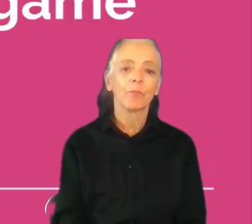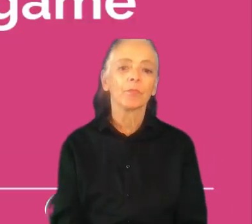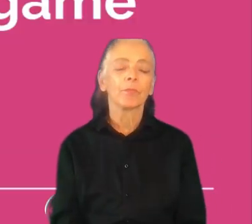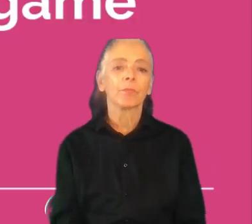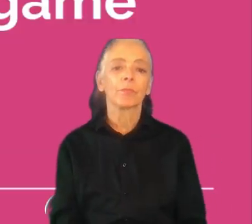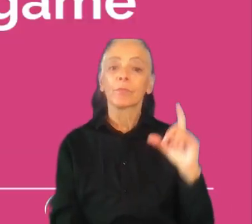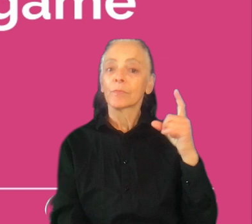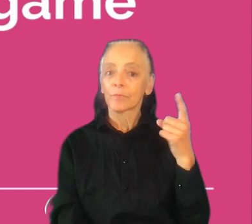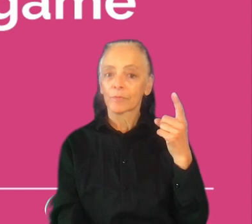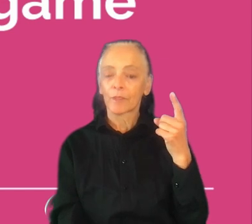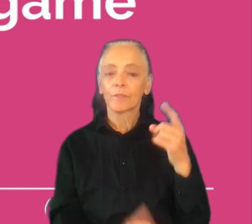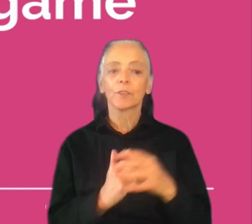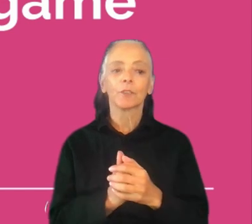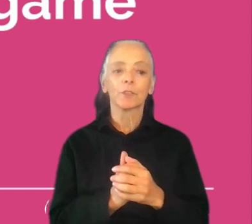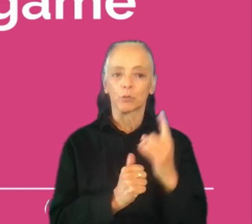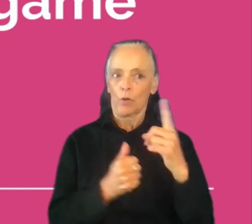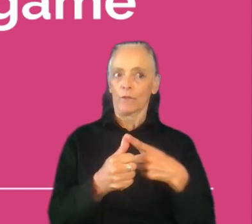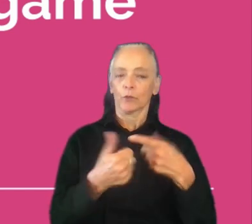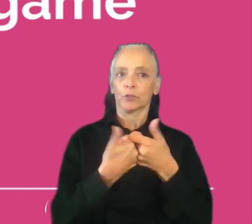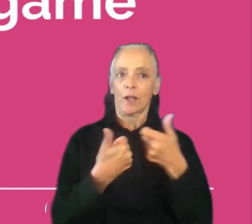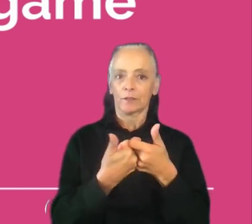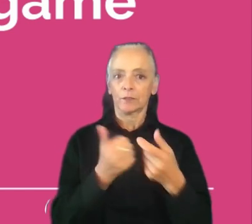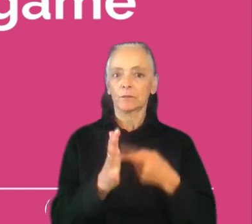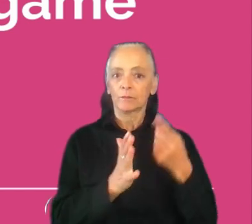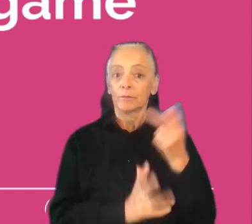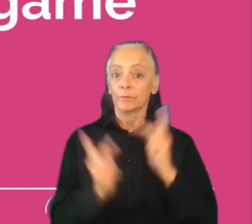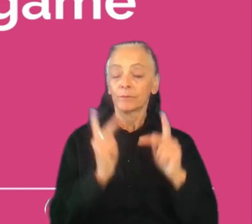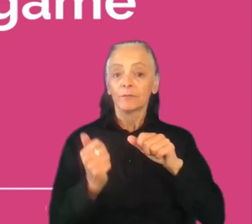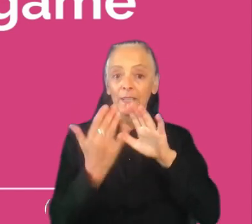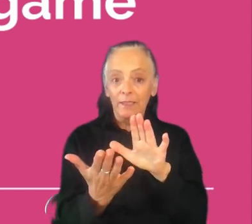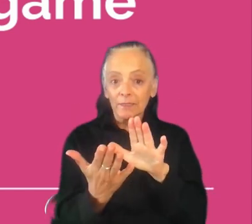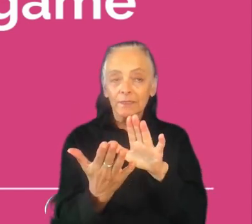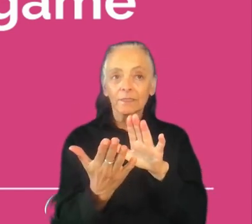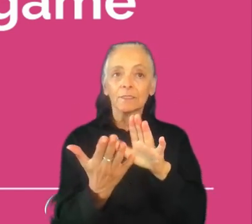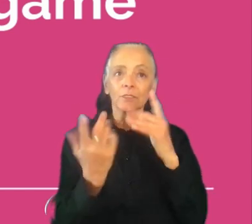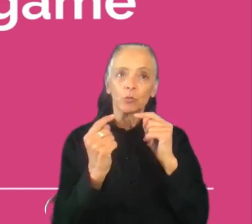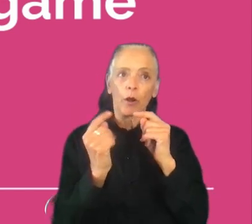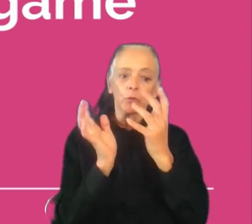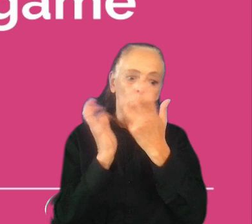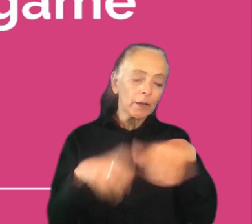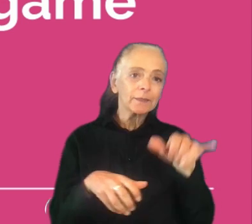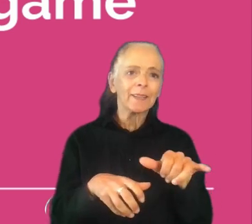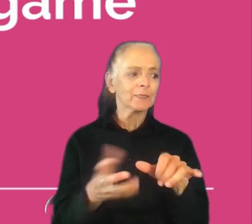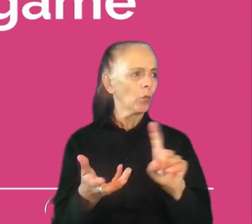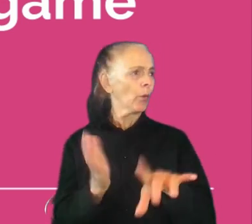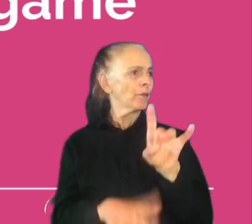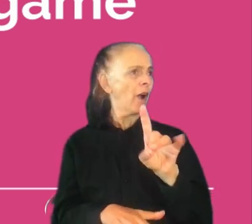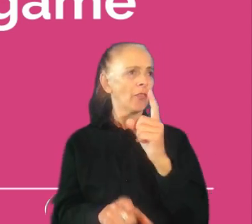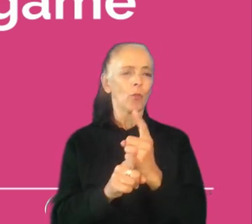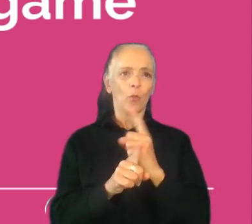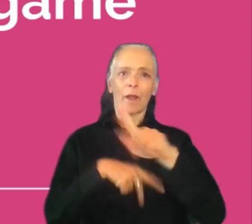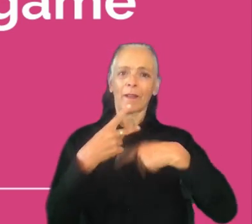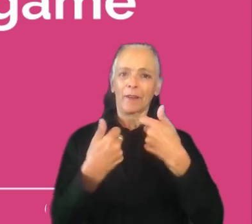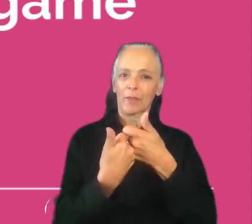the first step of that and one of the first challenges that some times people run into when they're trying to organize this kind of thing is where do we find the right kind